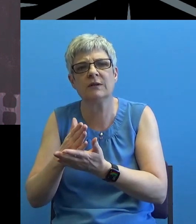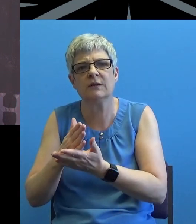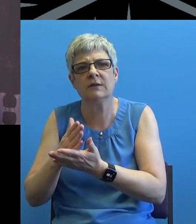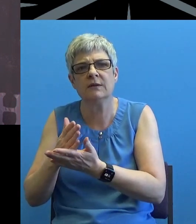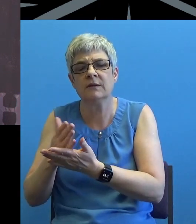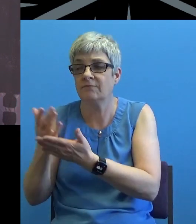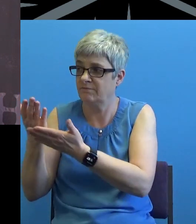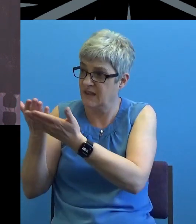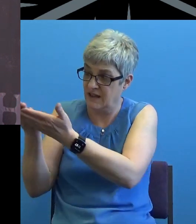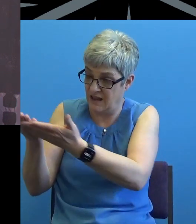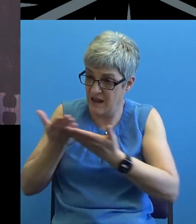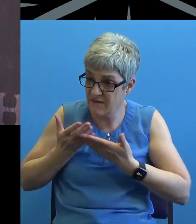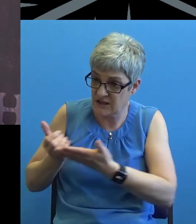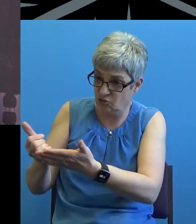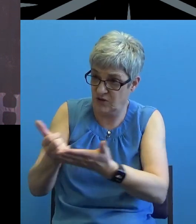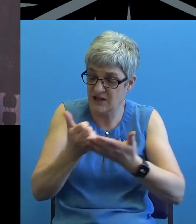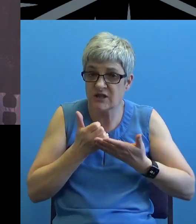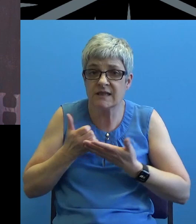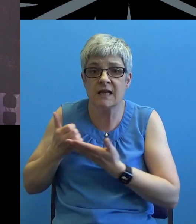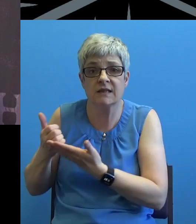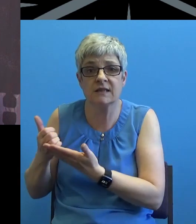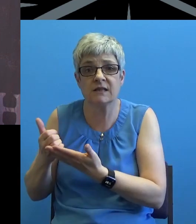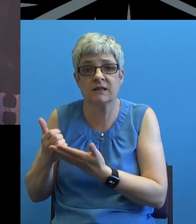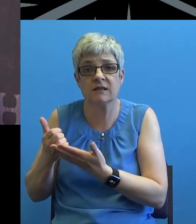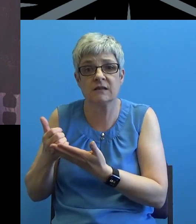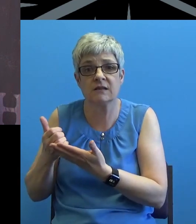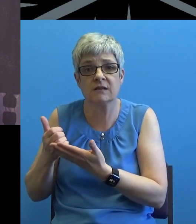and give us graciousness.